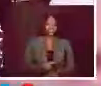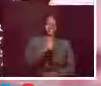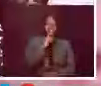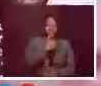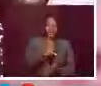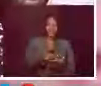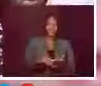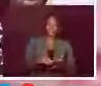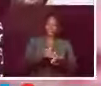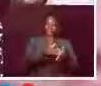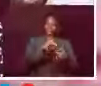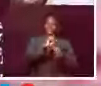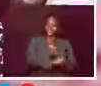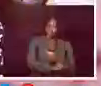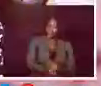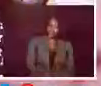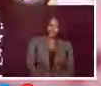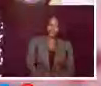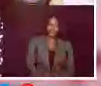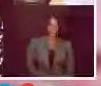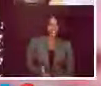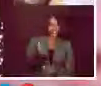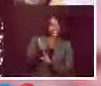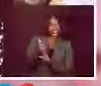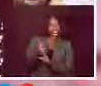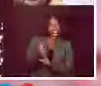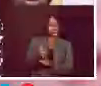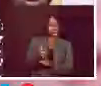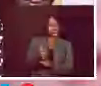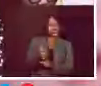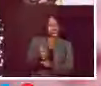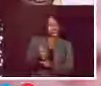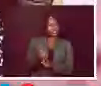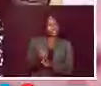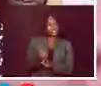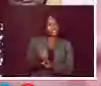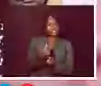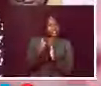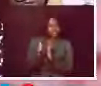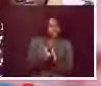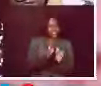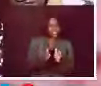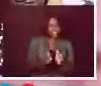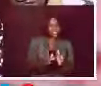bench, and they themselves had an arrangement where they didn't